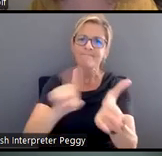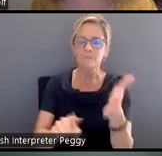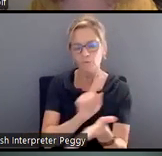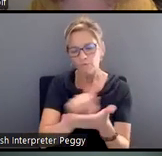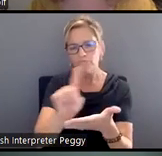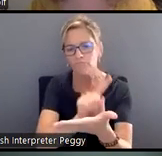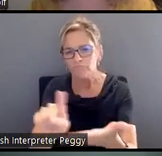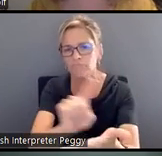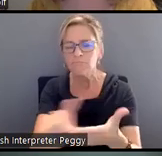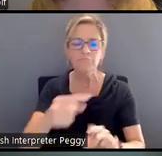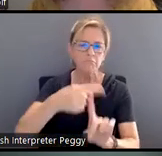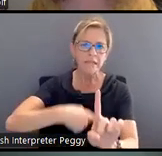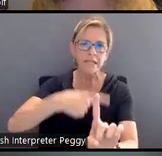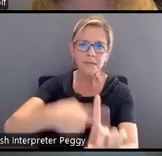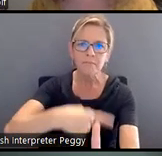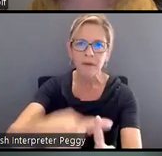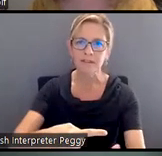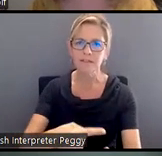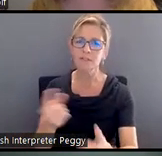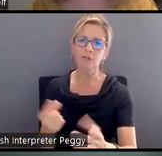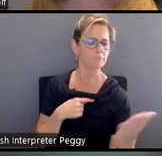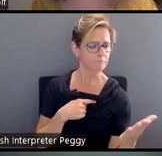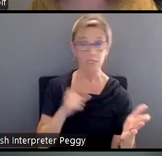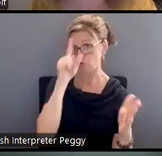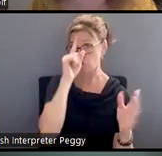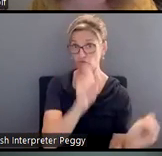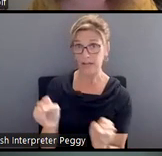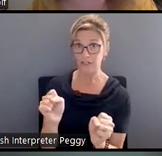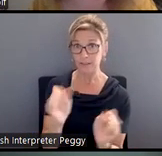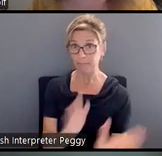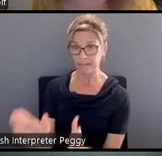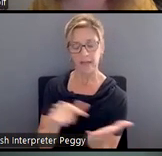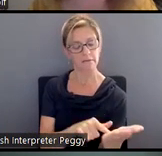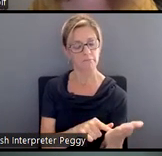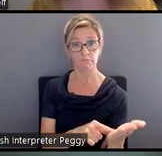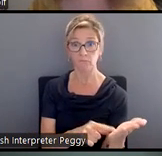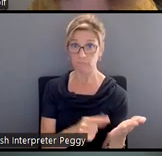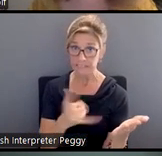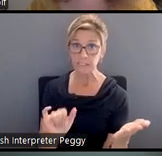our strategy plan still relevant and current and still where we want to go?